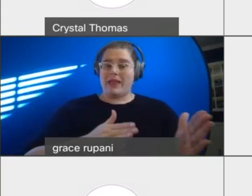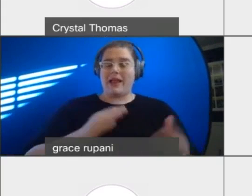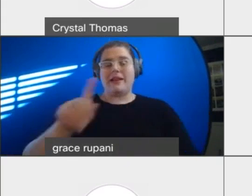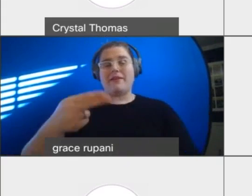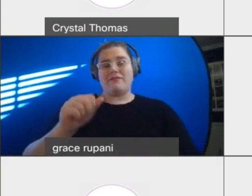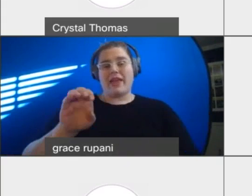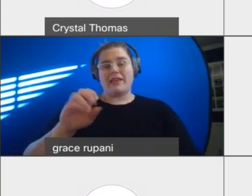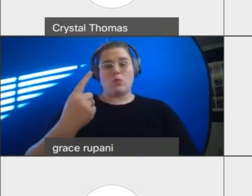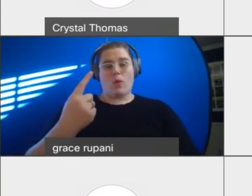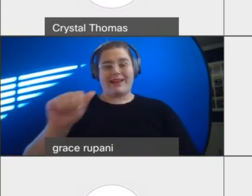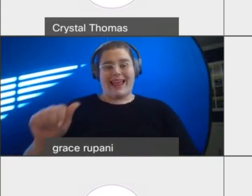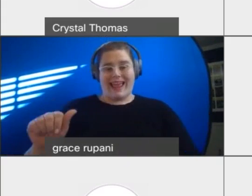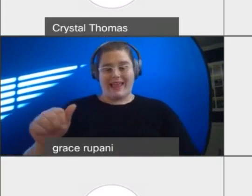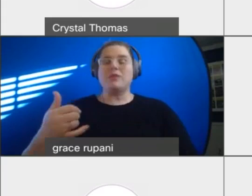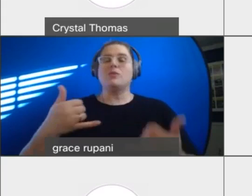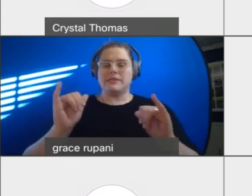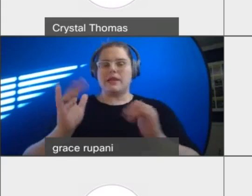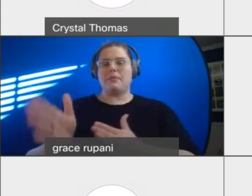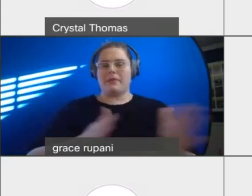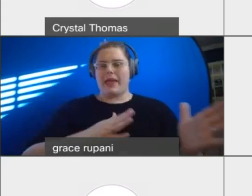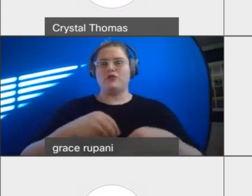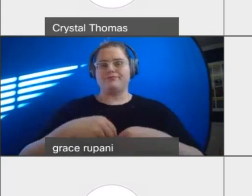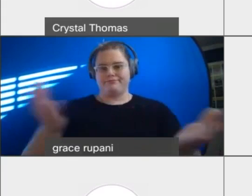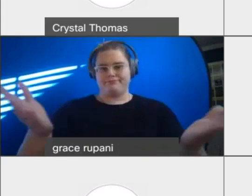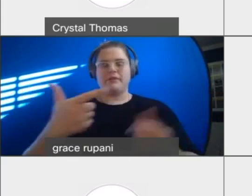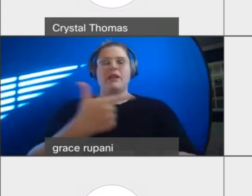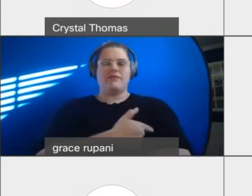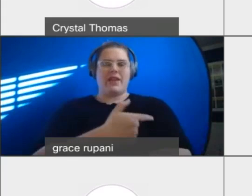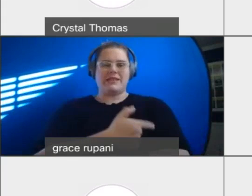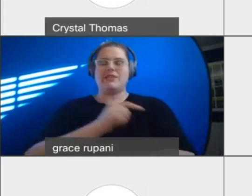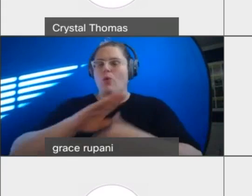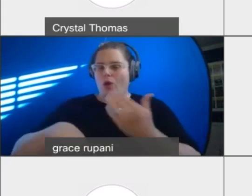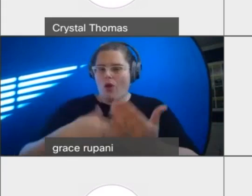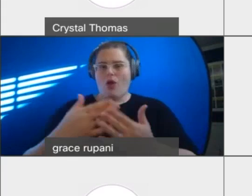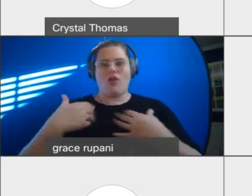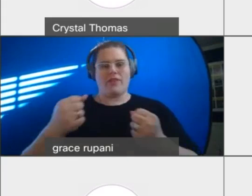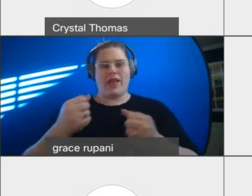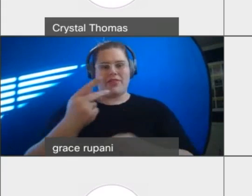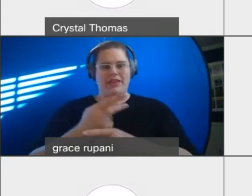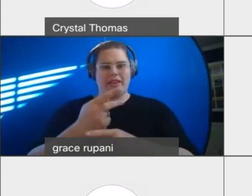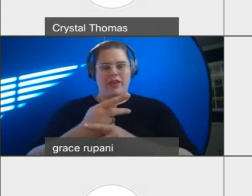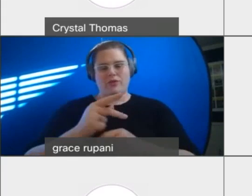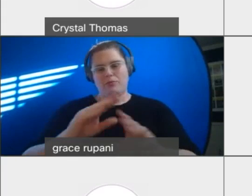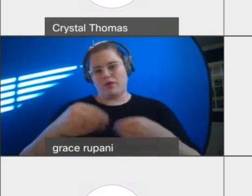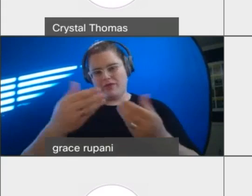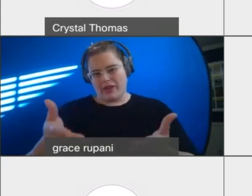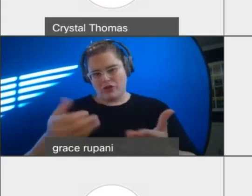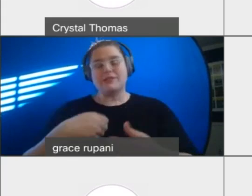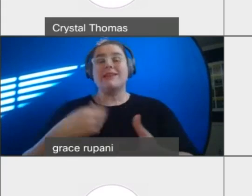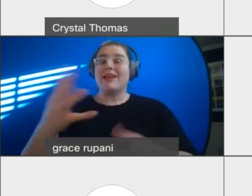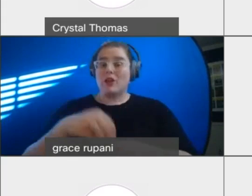able to administer the vaccine to all the healthcare providers, including those DSPs who